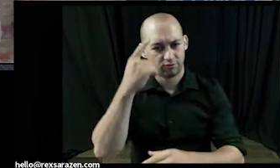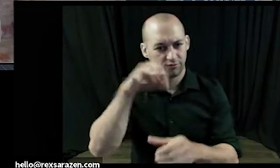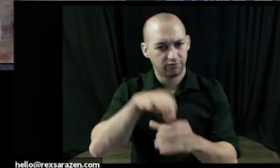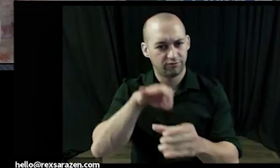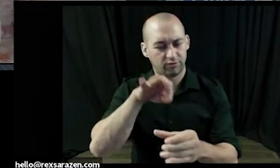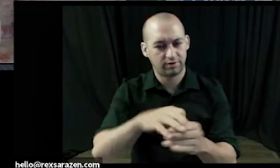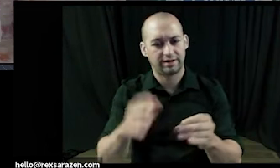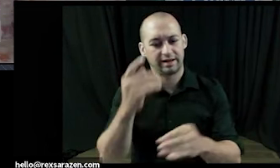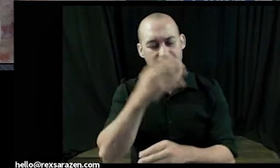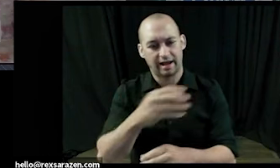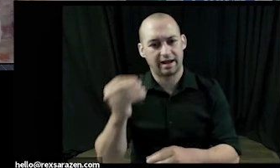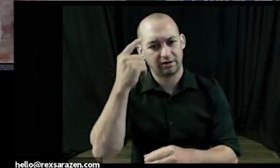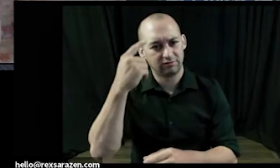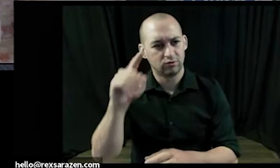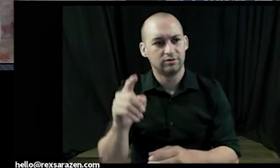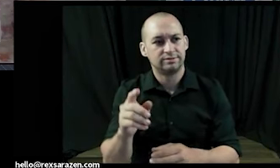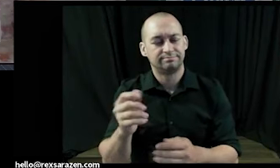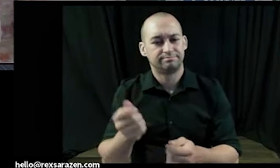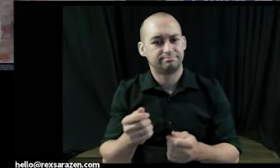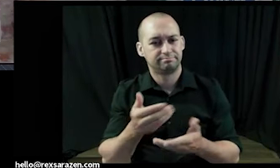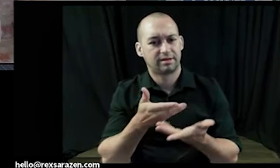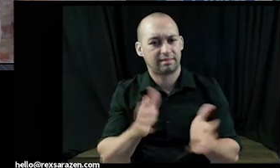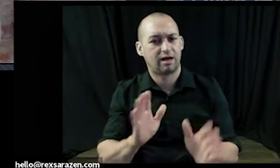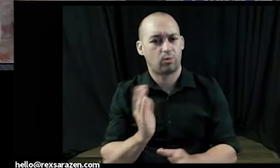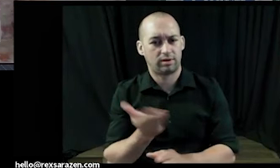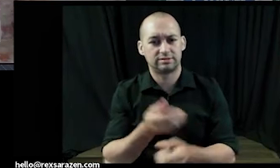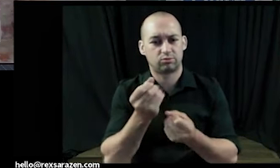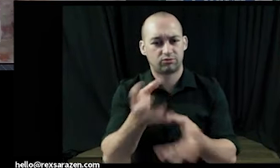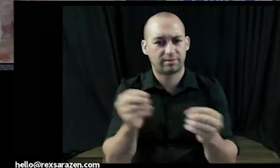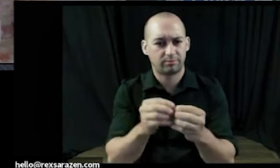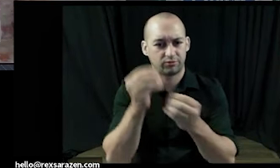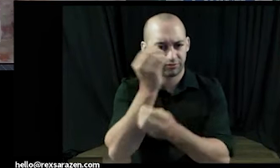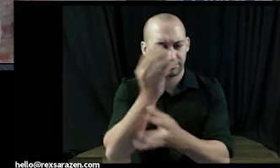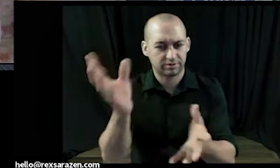for allowing us to provide you more information.